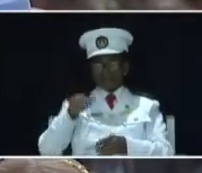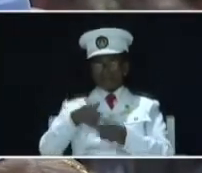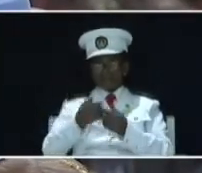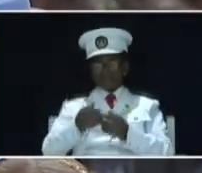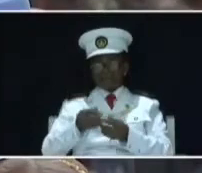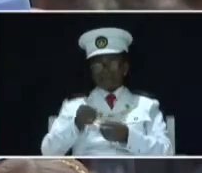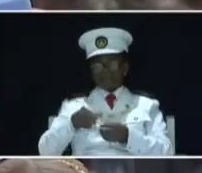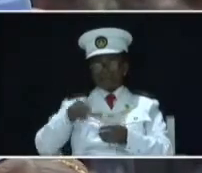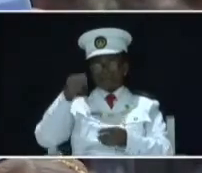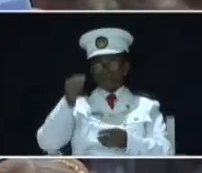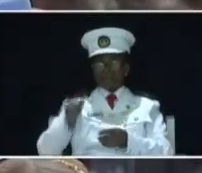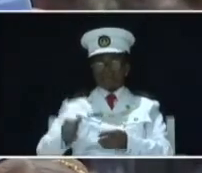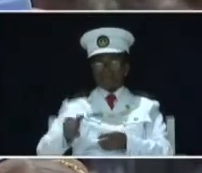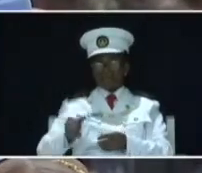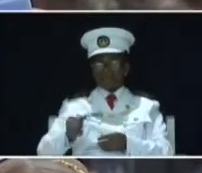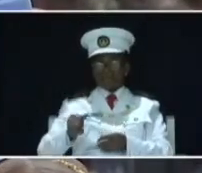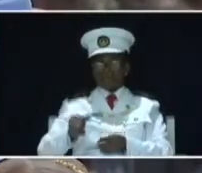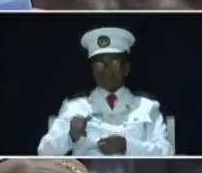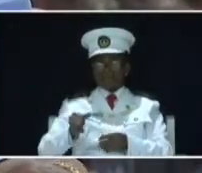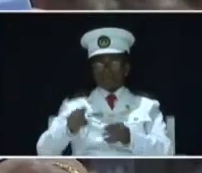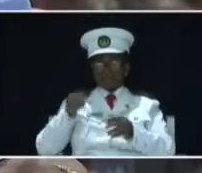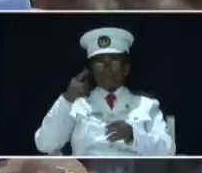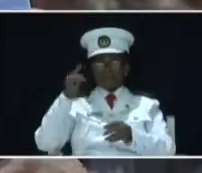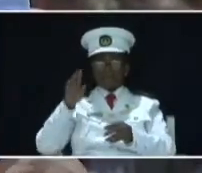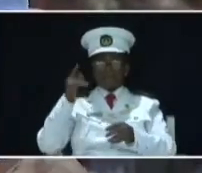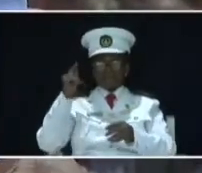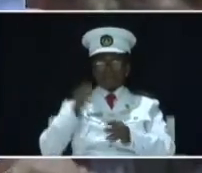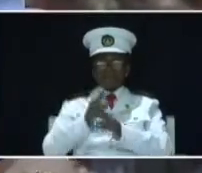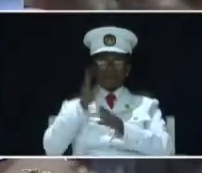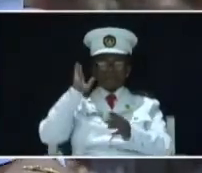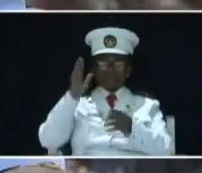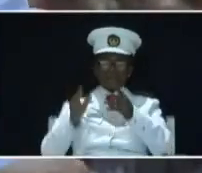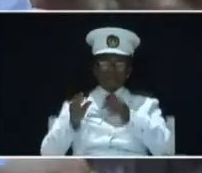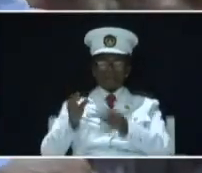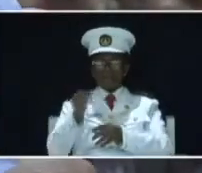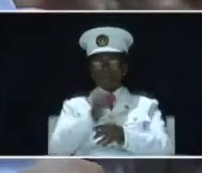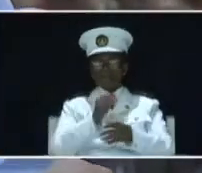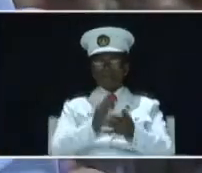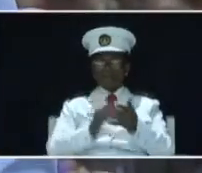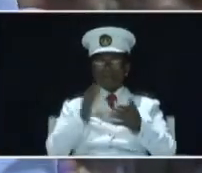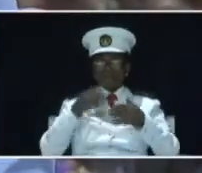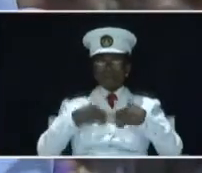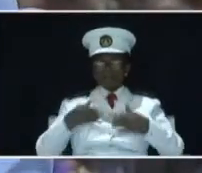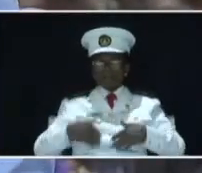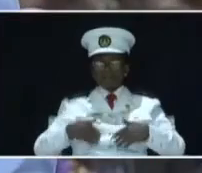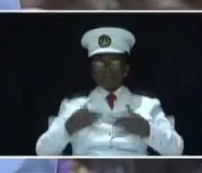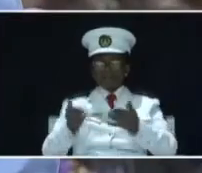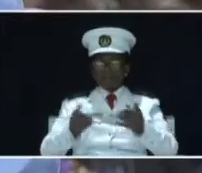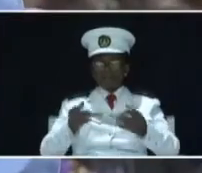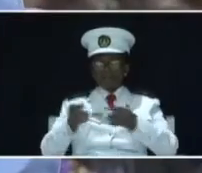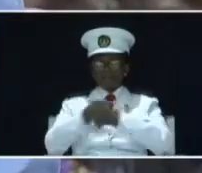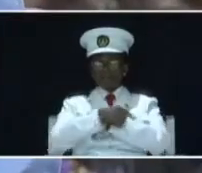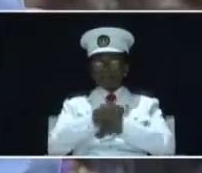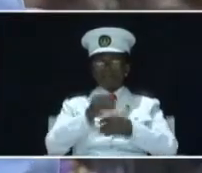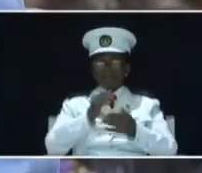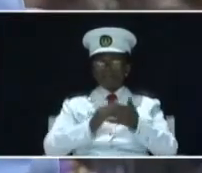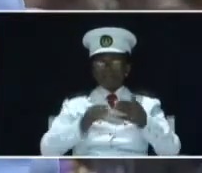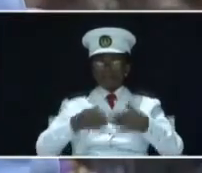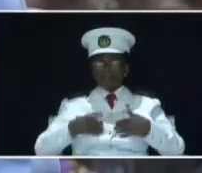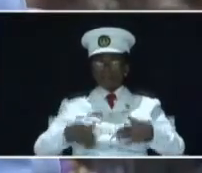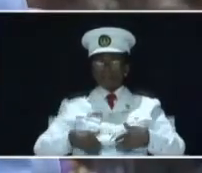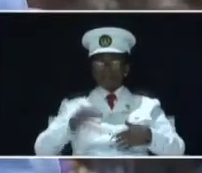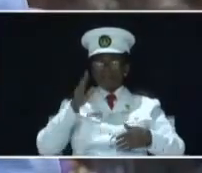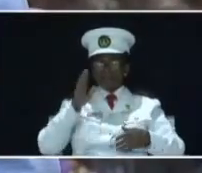God is going to take somebody here today, but somebody will become a partner of God and